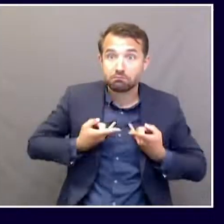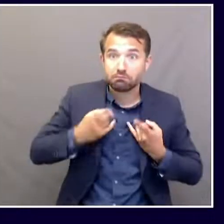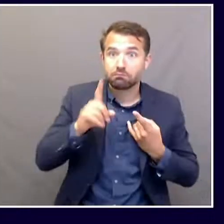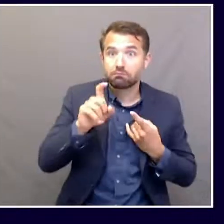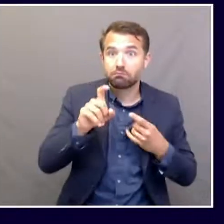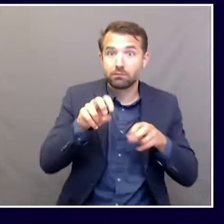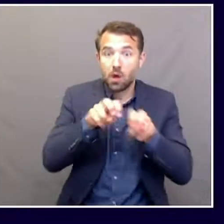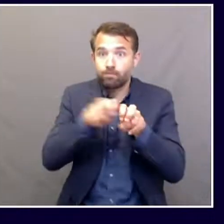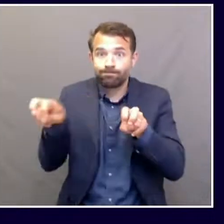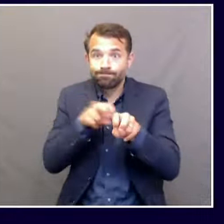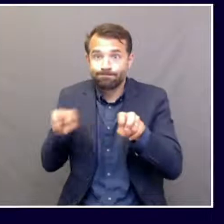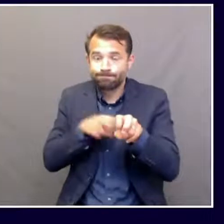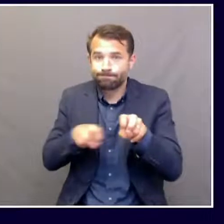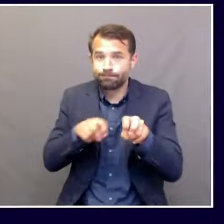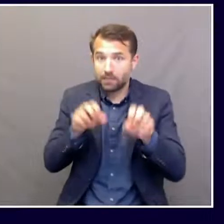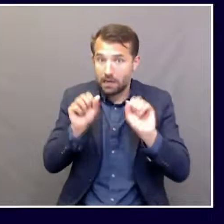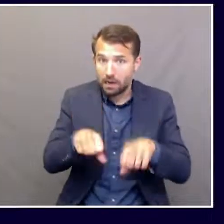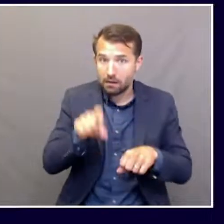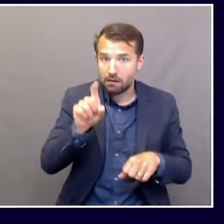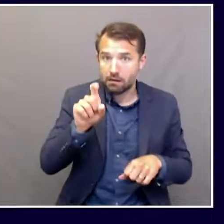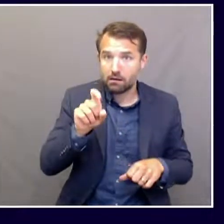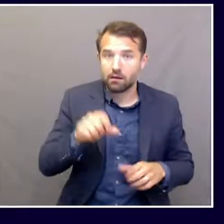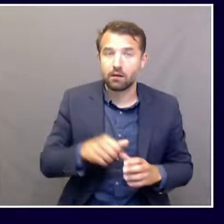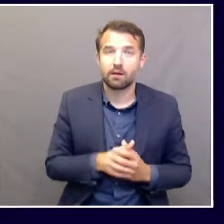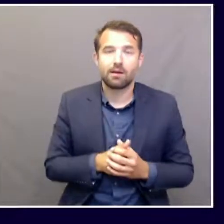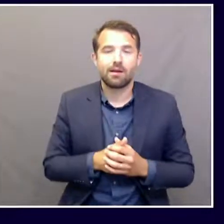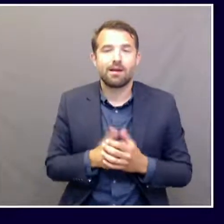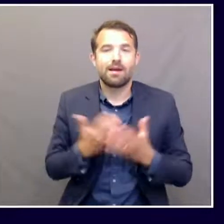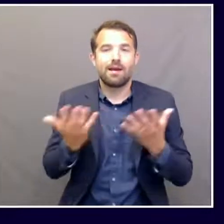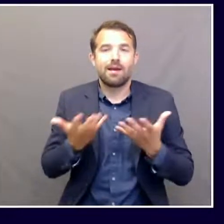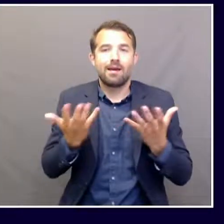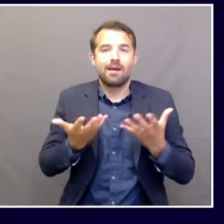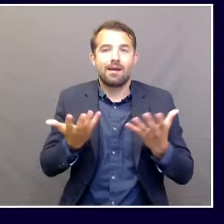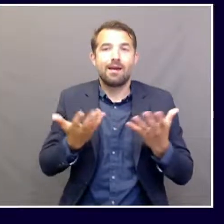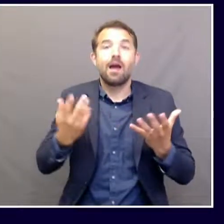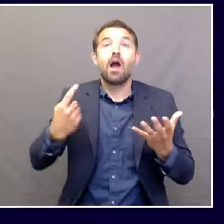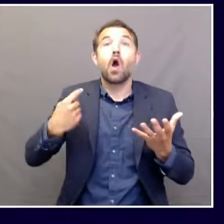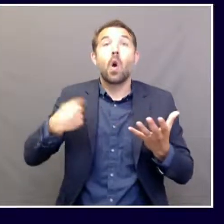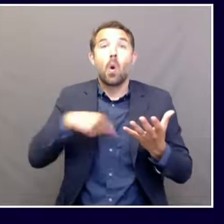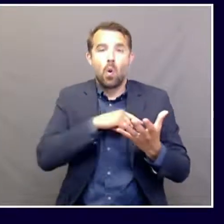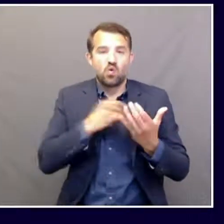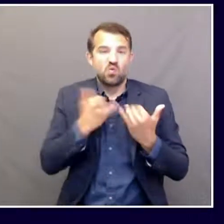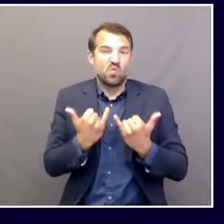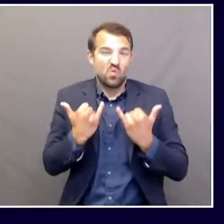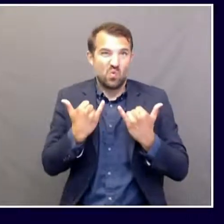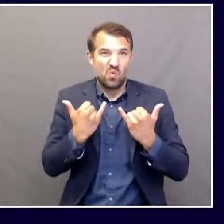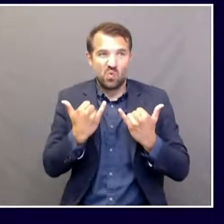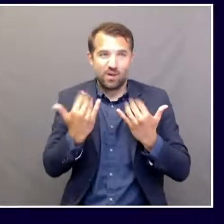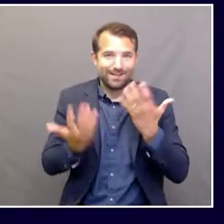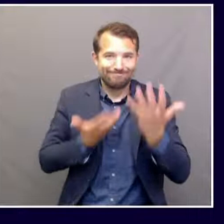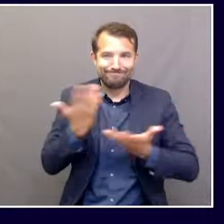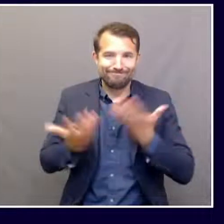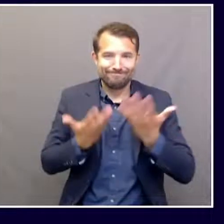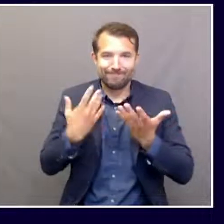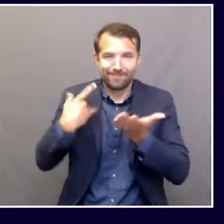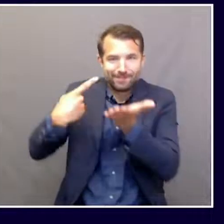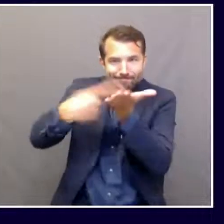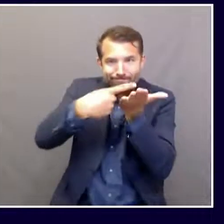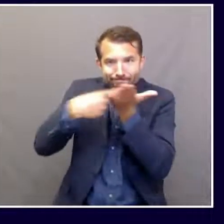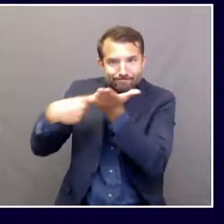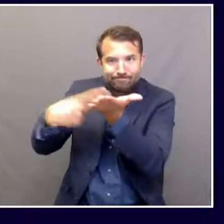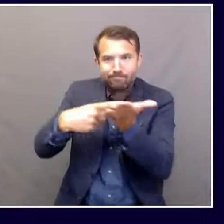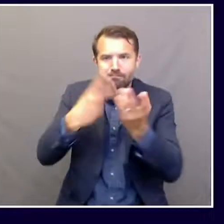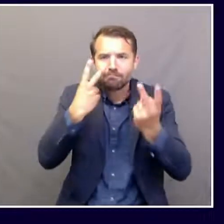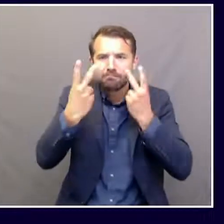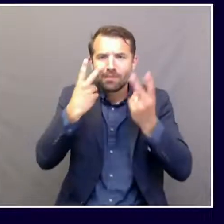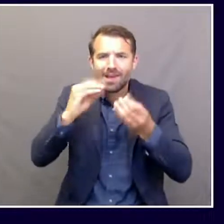for instance. We are certainly working on, again, what are those parts of our public health guidance that have limited the number